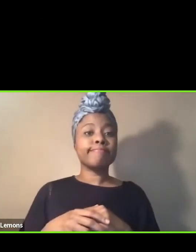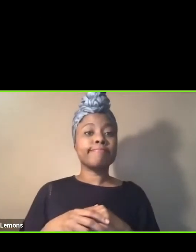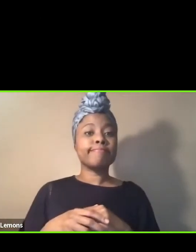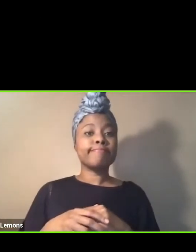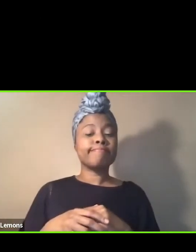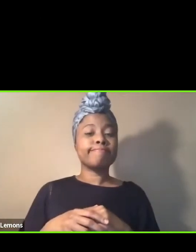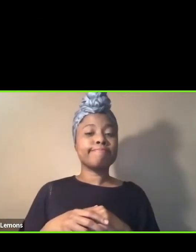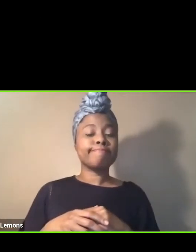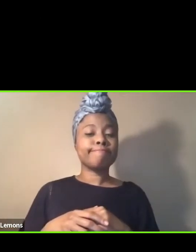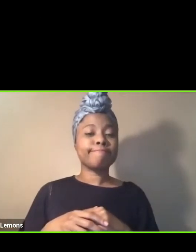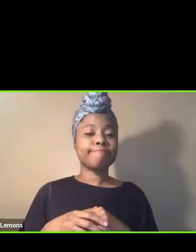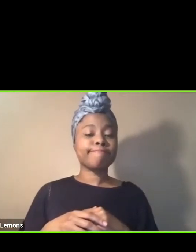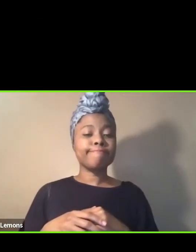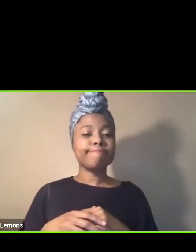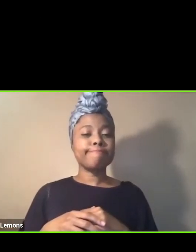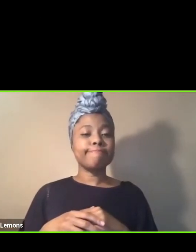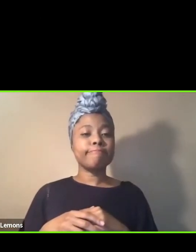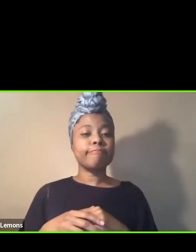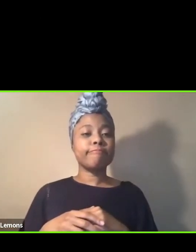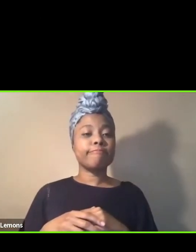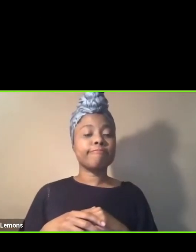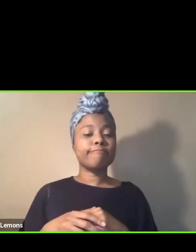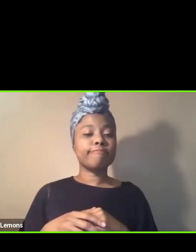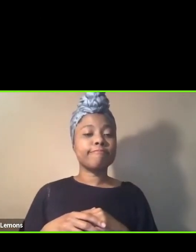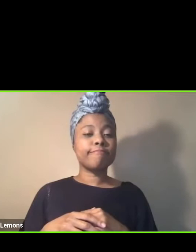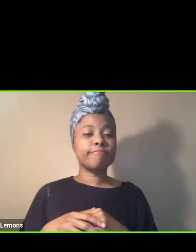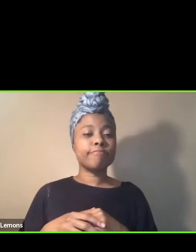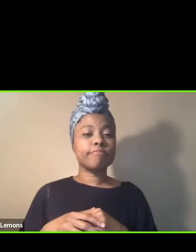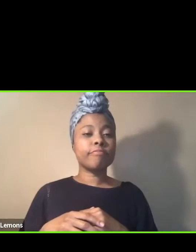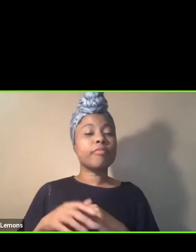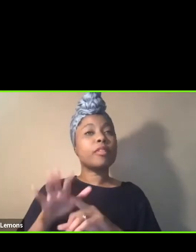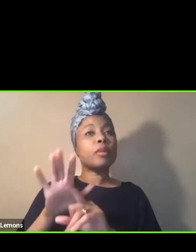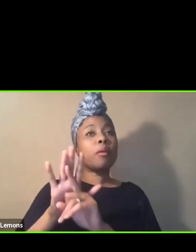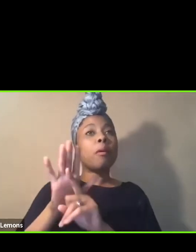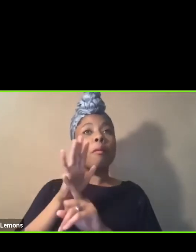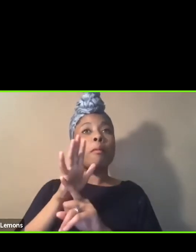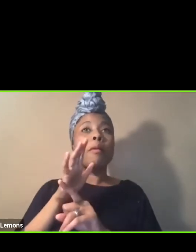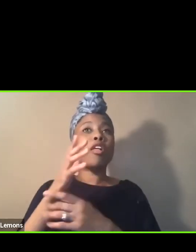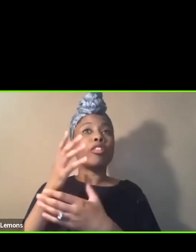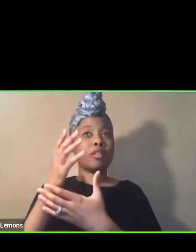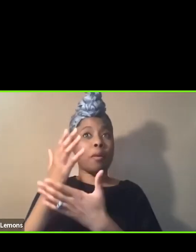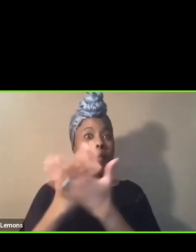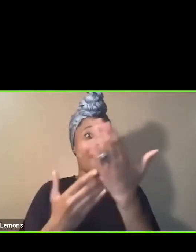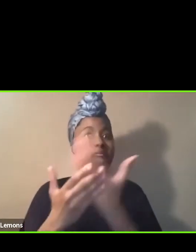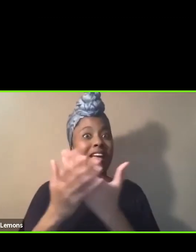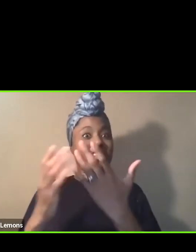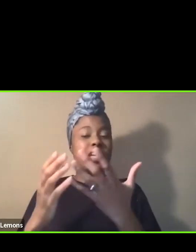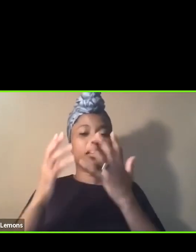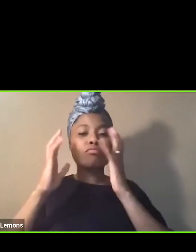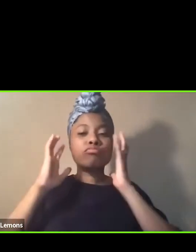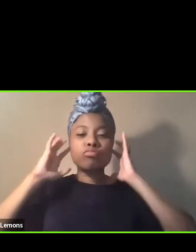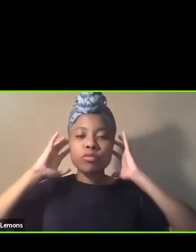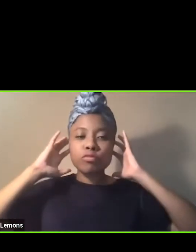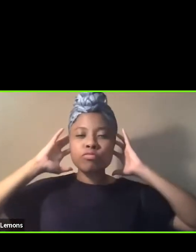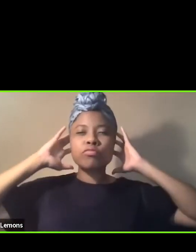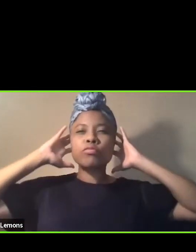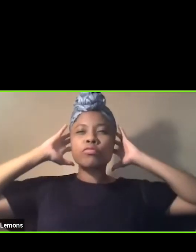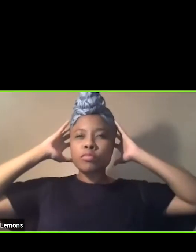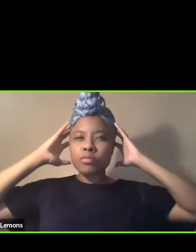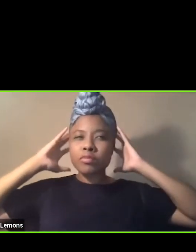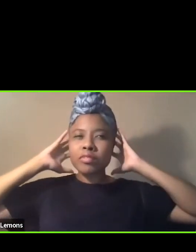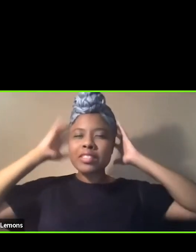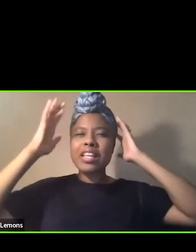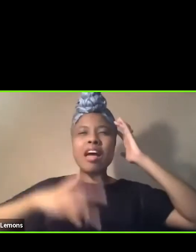had taken my hands and ran my fingers through my hair to feel the waves and the